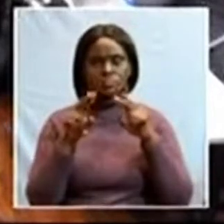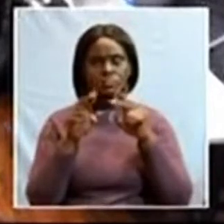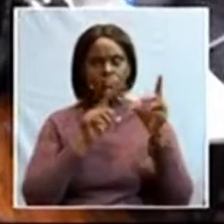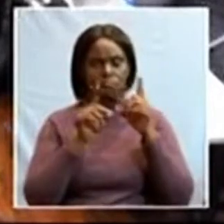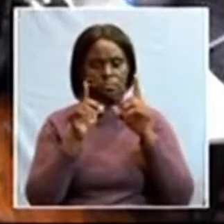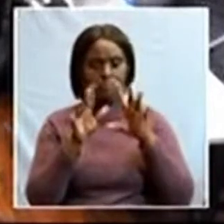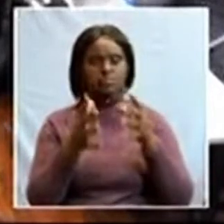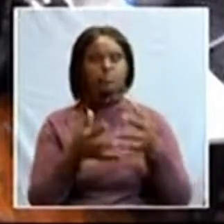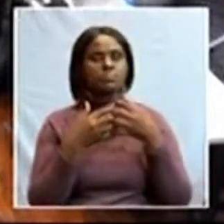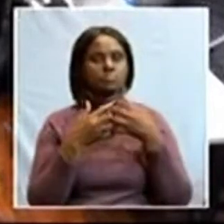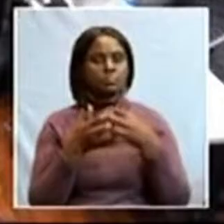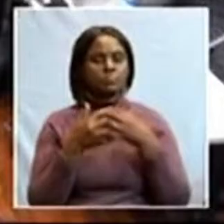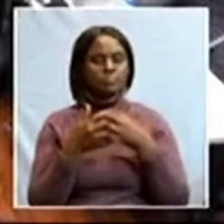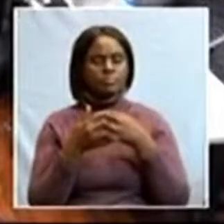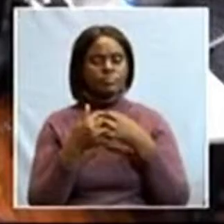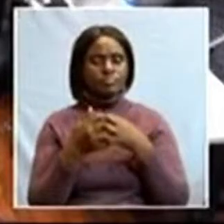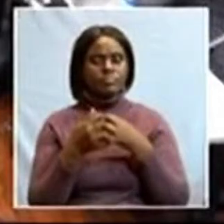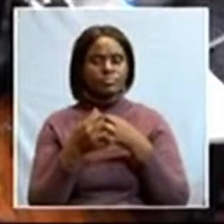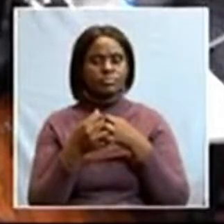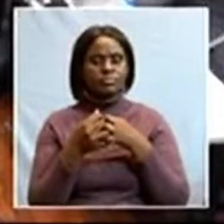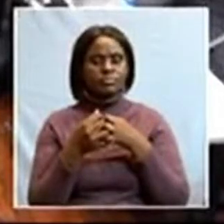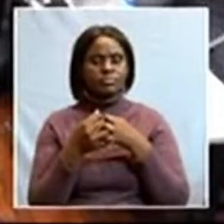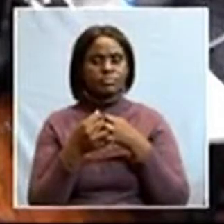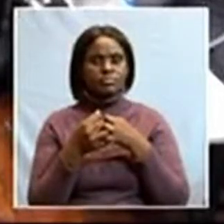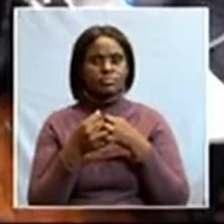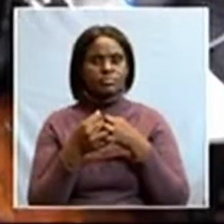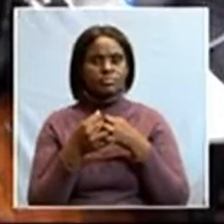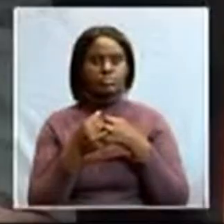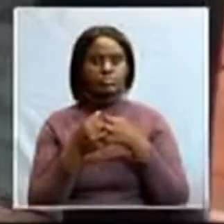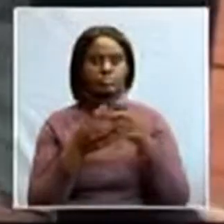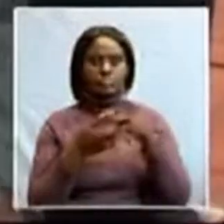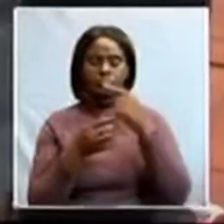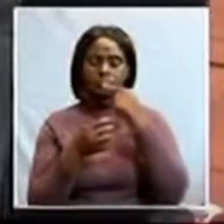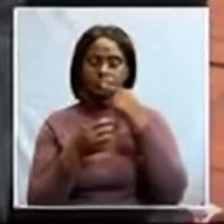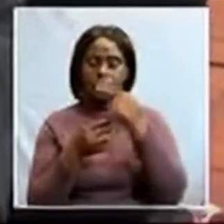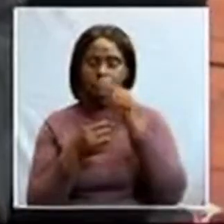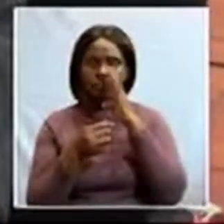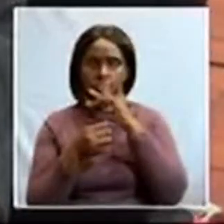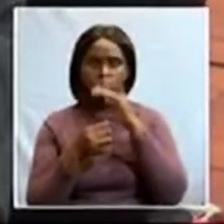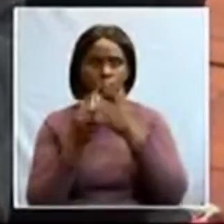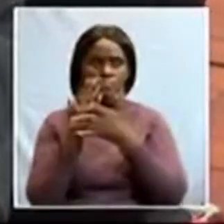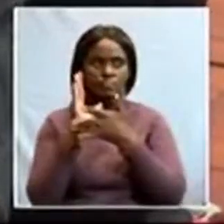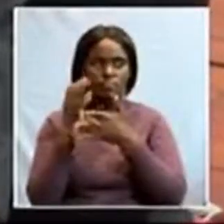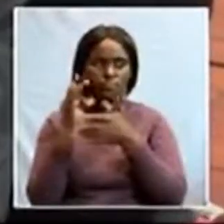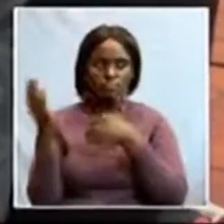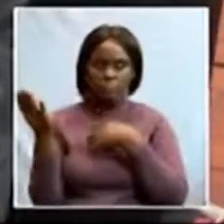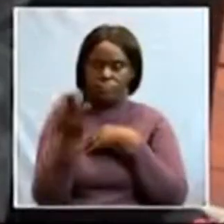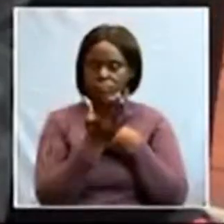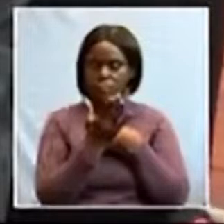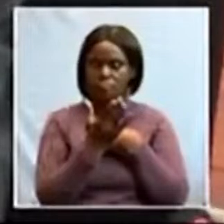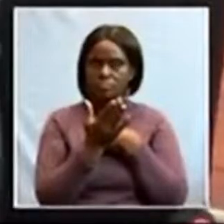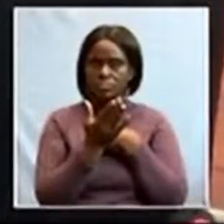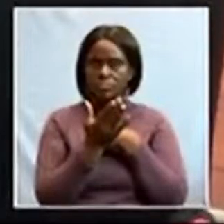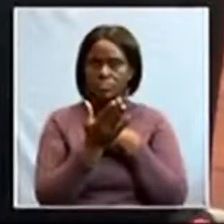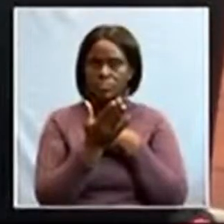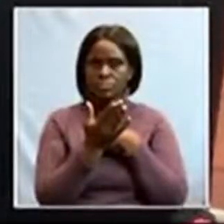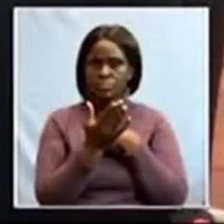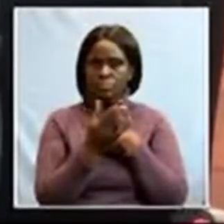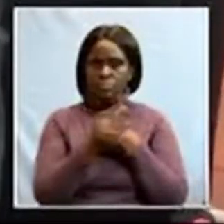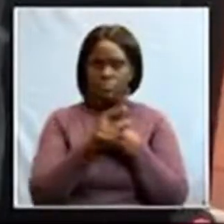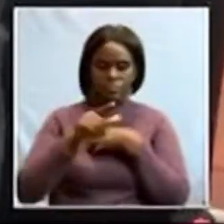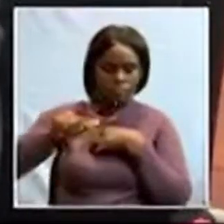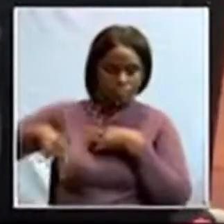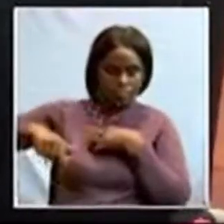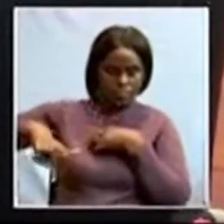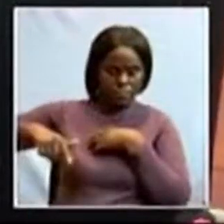Director Engineering, you have said the part of the cause of the